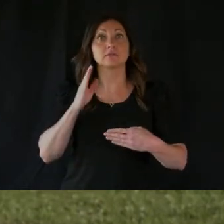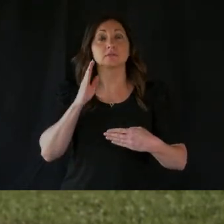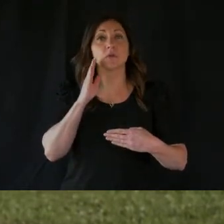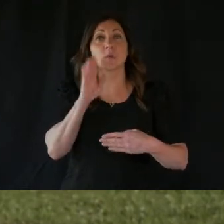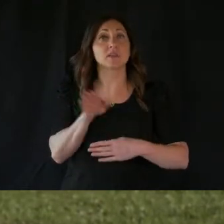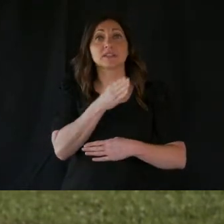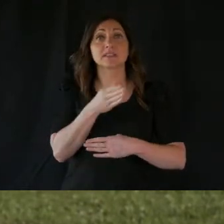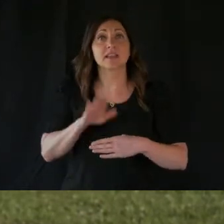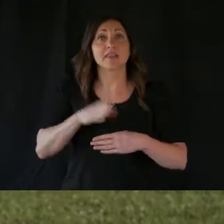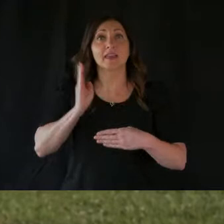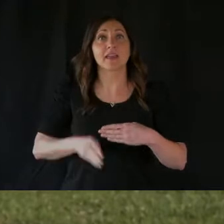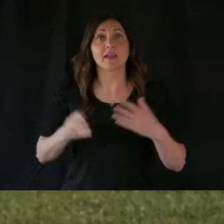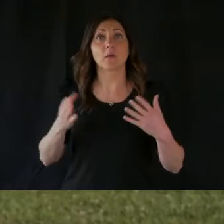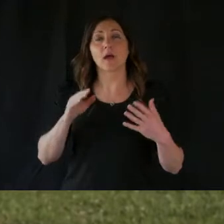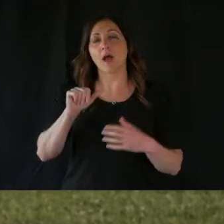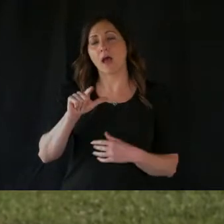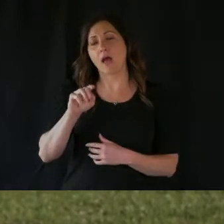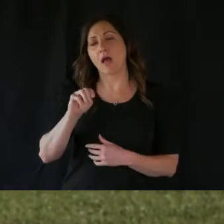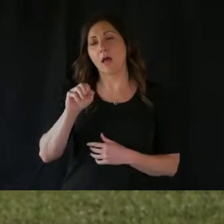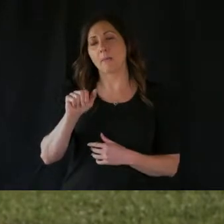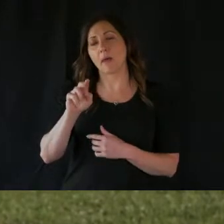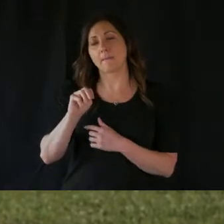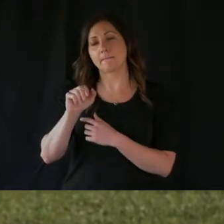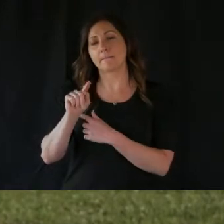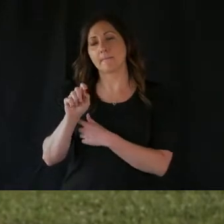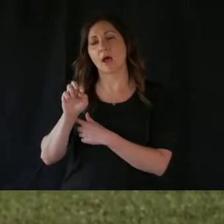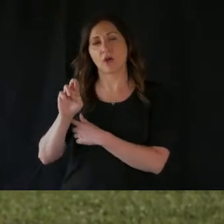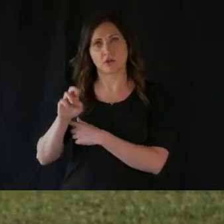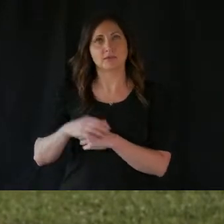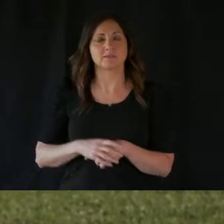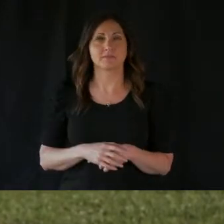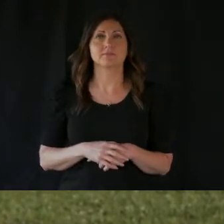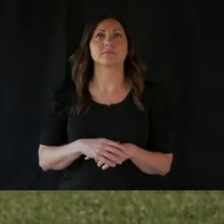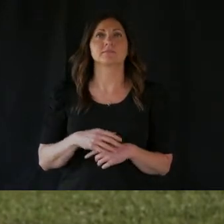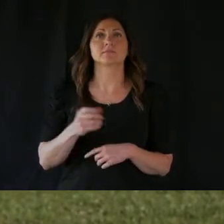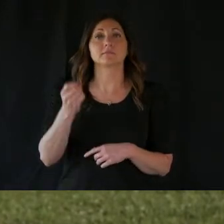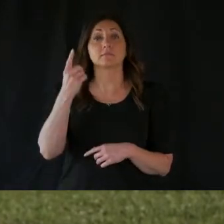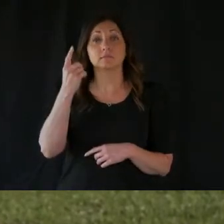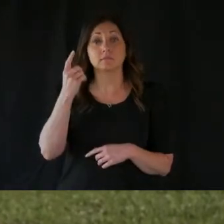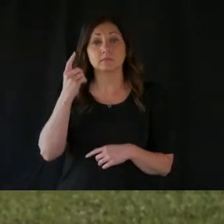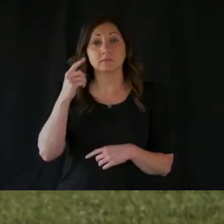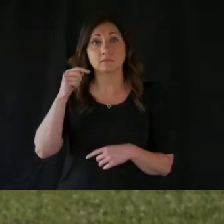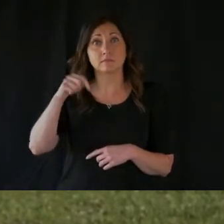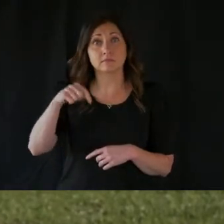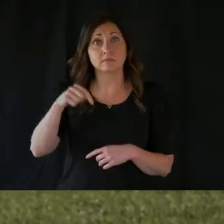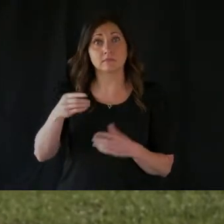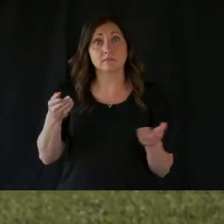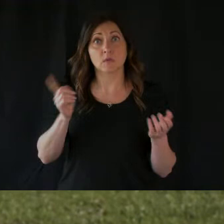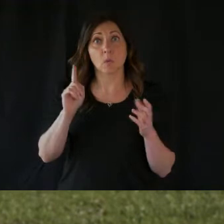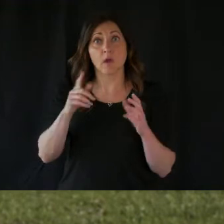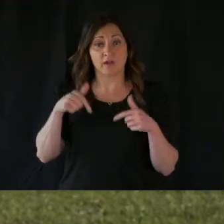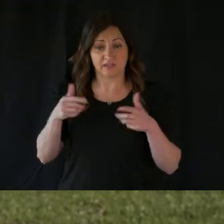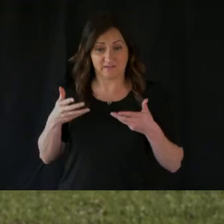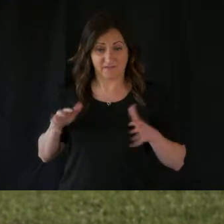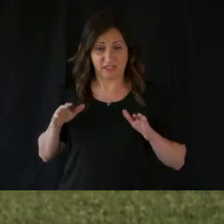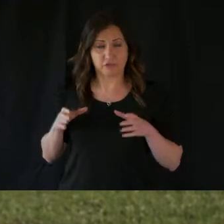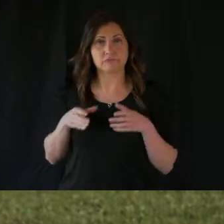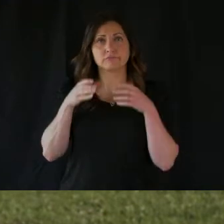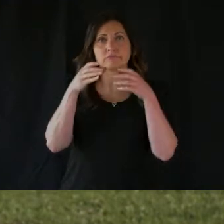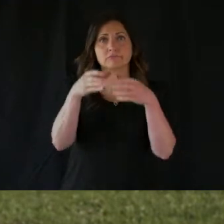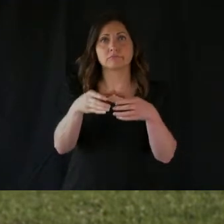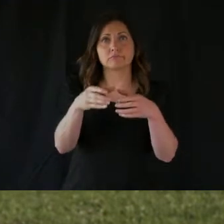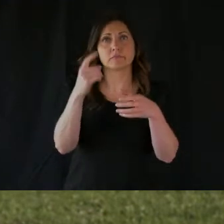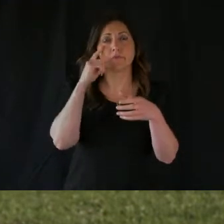our Alma Mater. Finally, diploma distribution in the Montaigne Center will